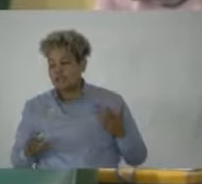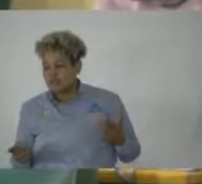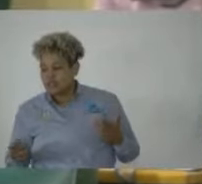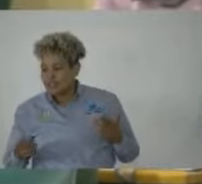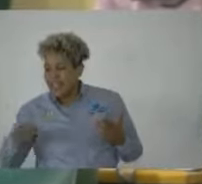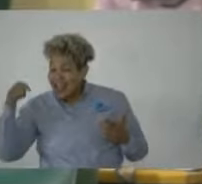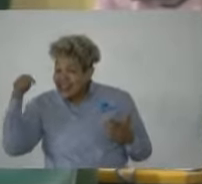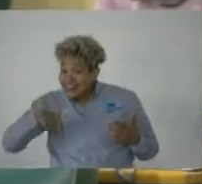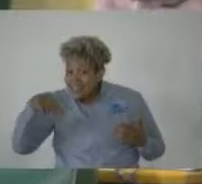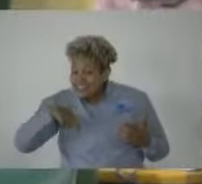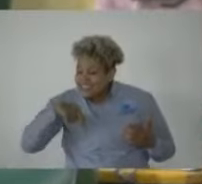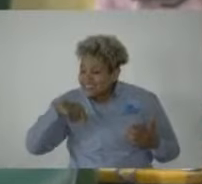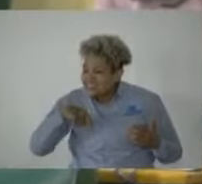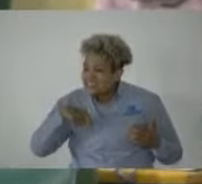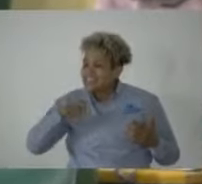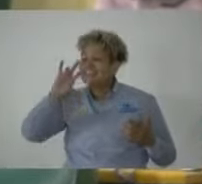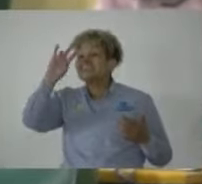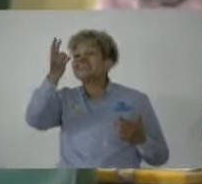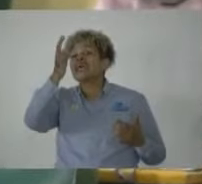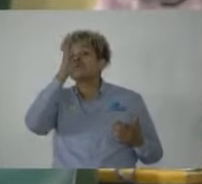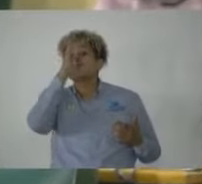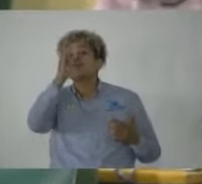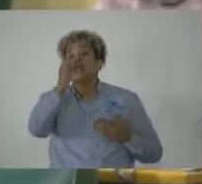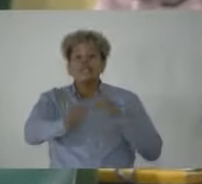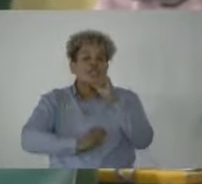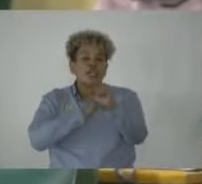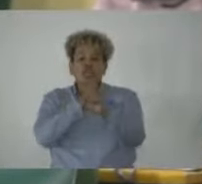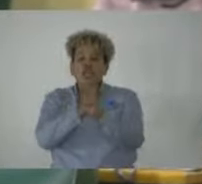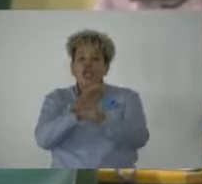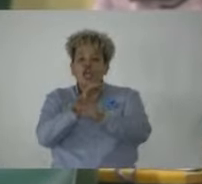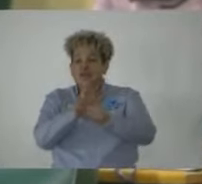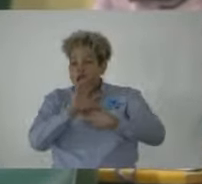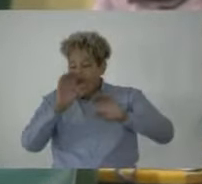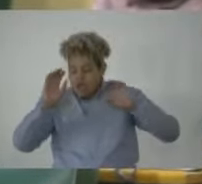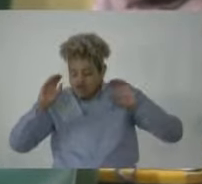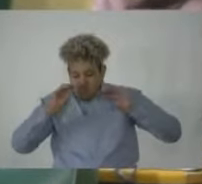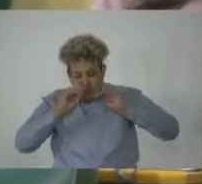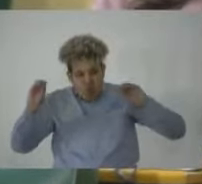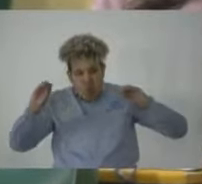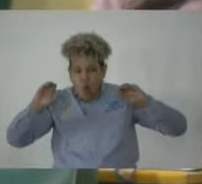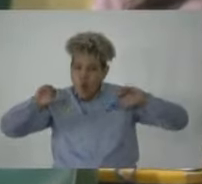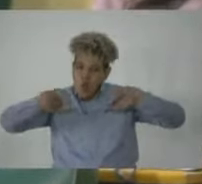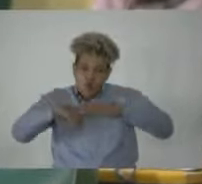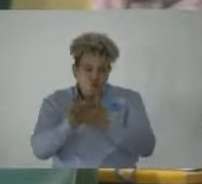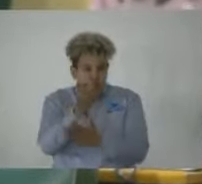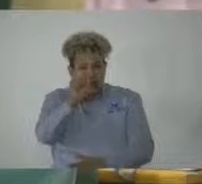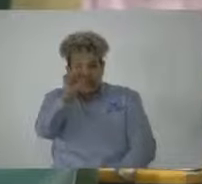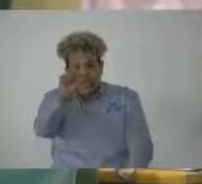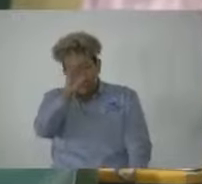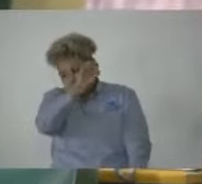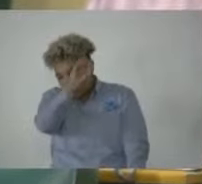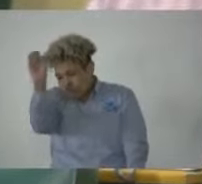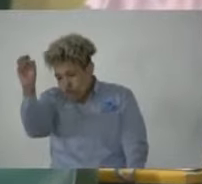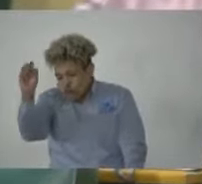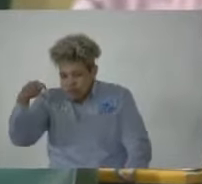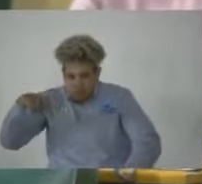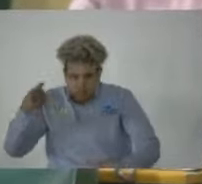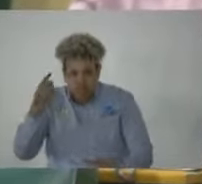And this is the seventh consecutive year of absolutely no new